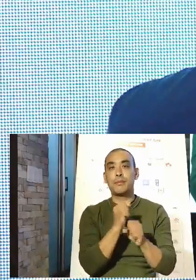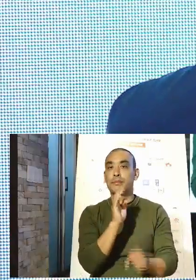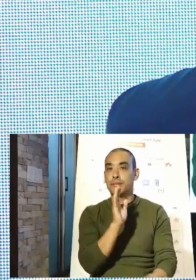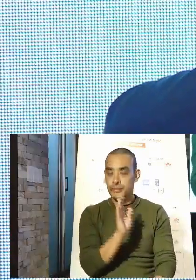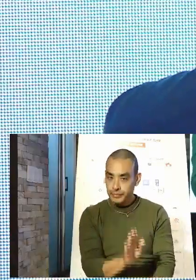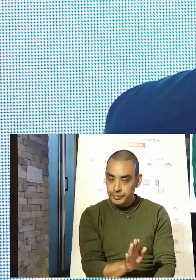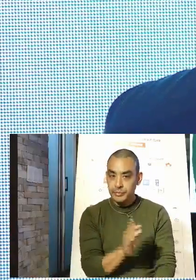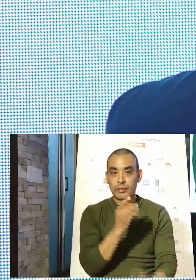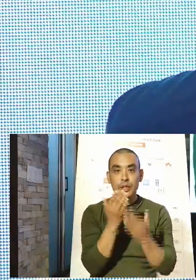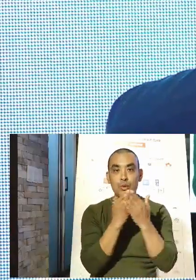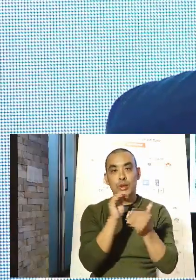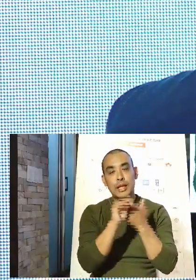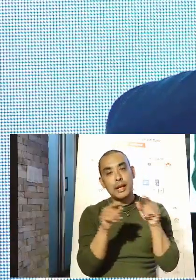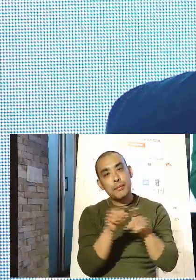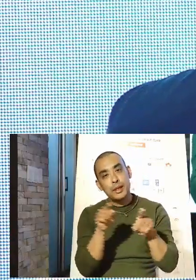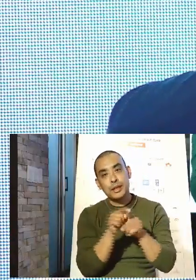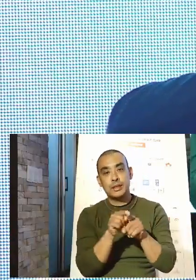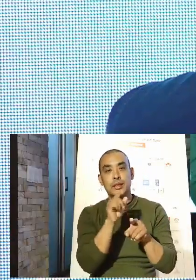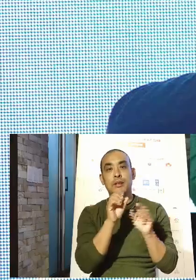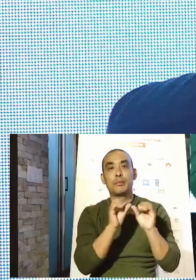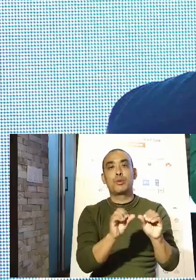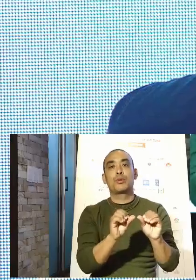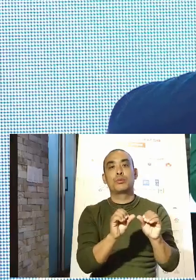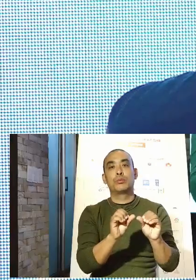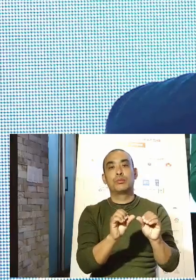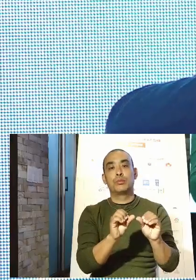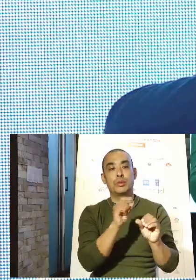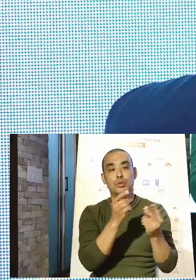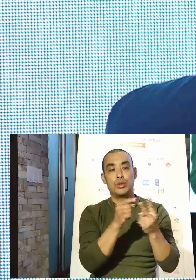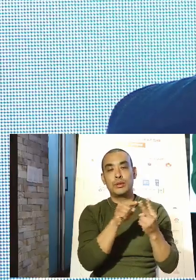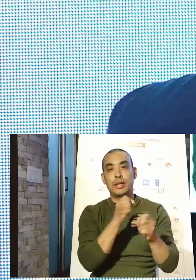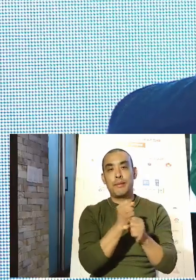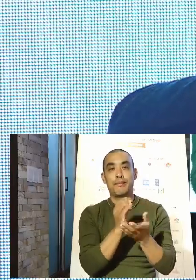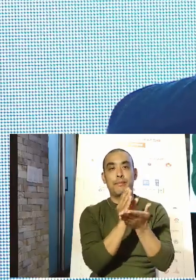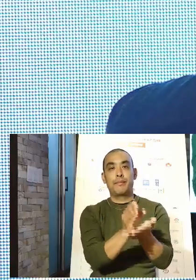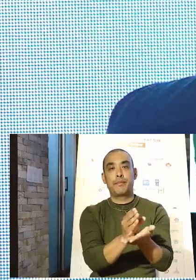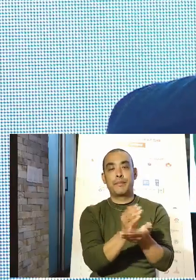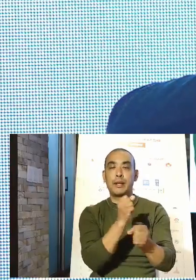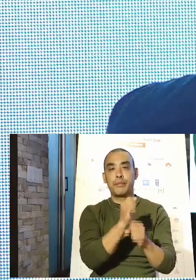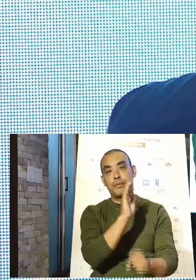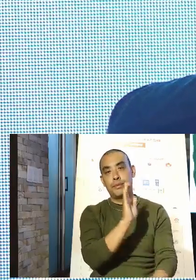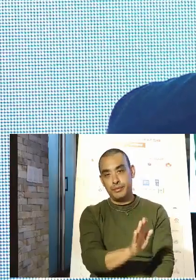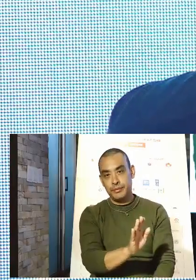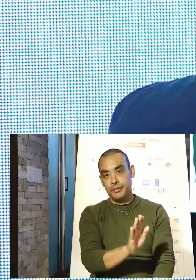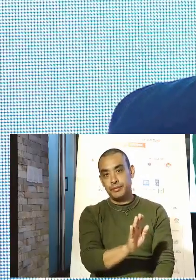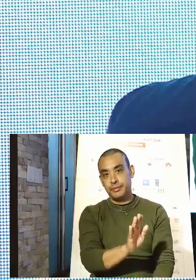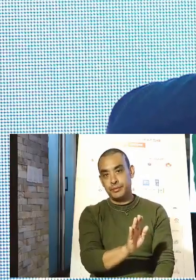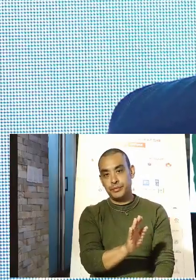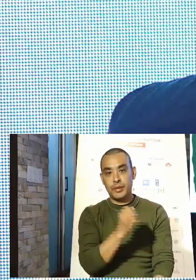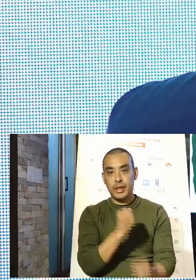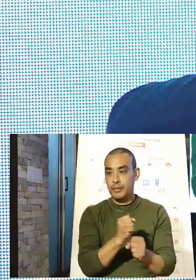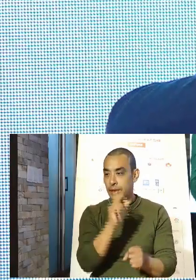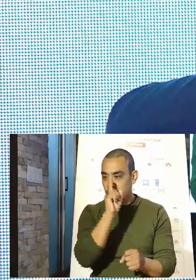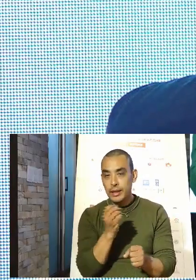also the school system is also aware, they are also contributing to these efforts. So we, instead of working in an